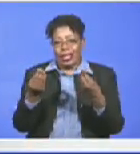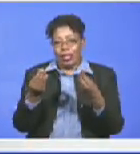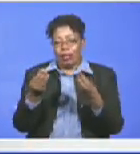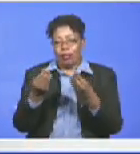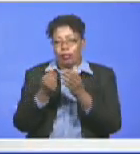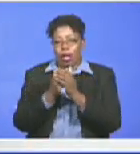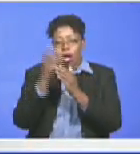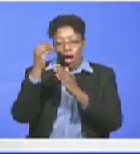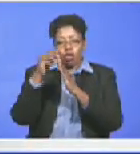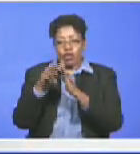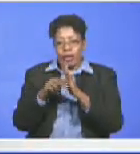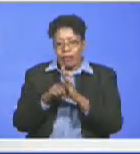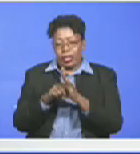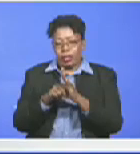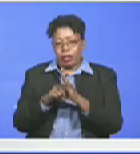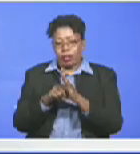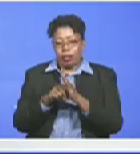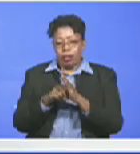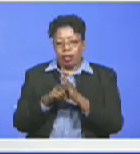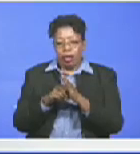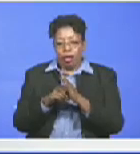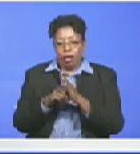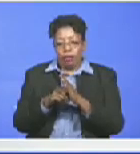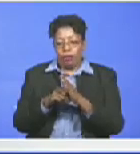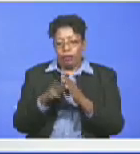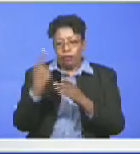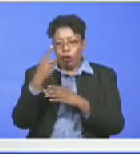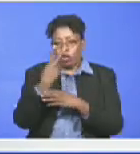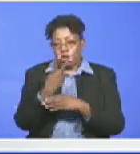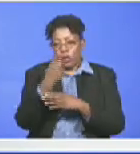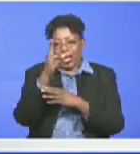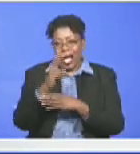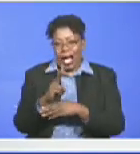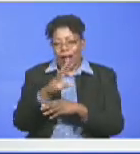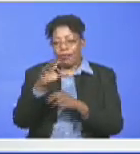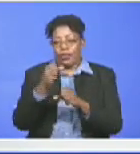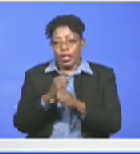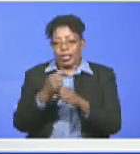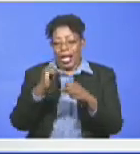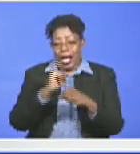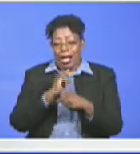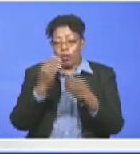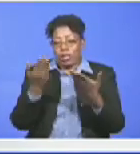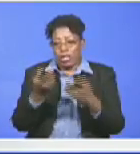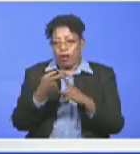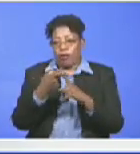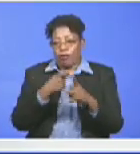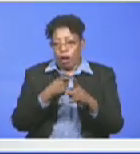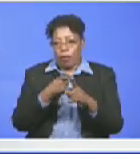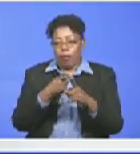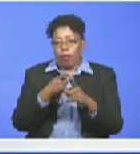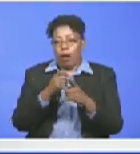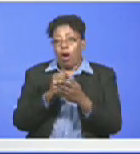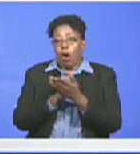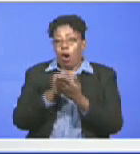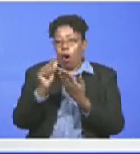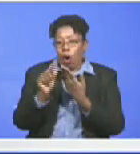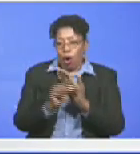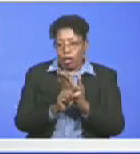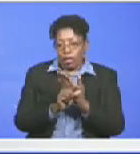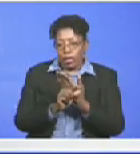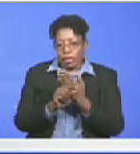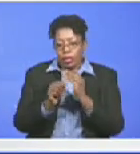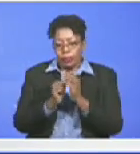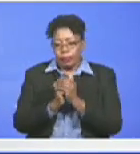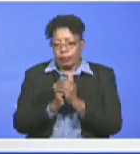bargaining agreement now. It's been outstanding 2.5 years. I've been here since August, and I have resolved and